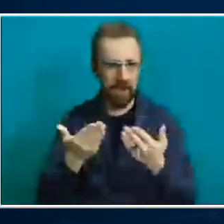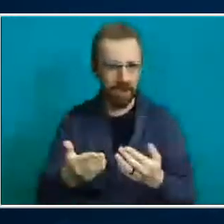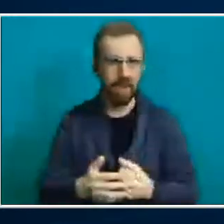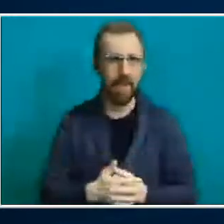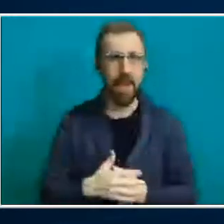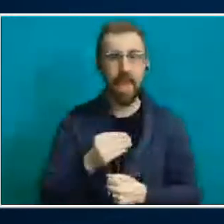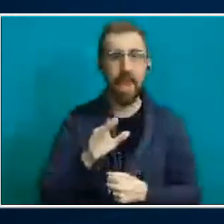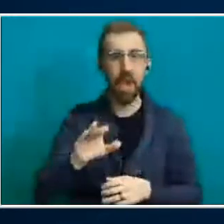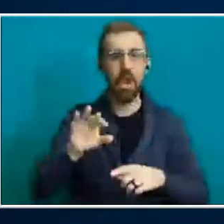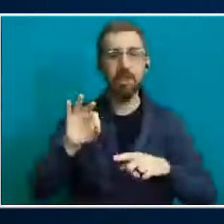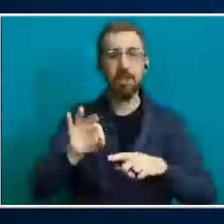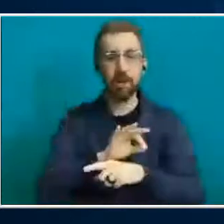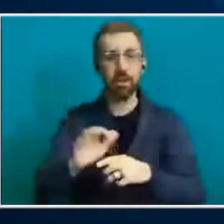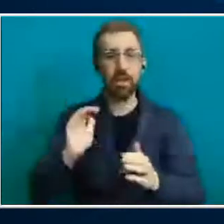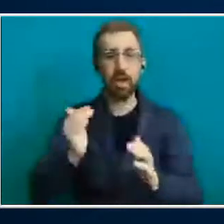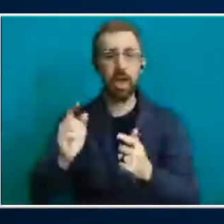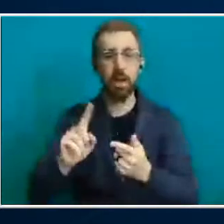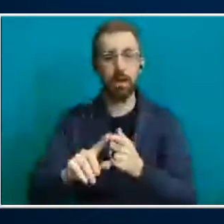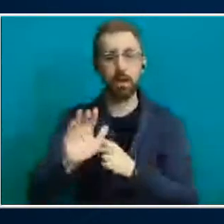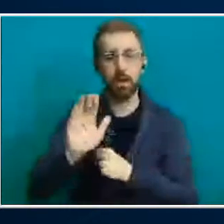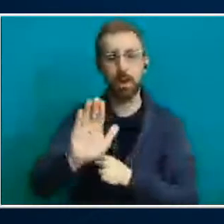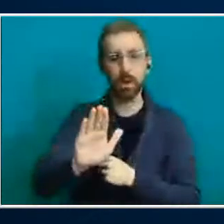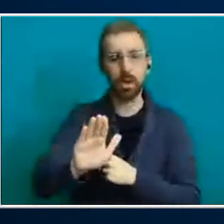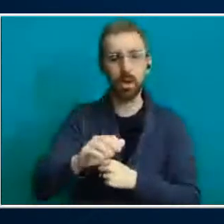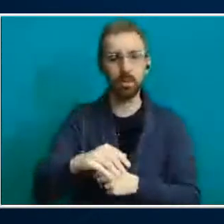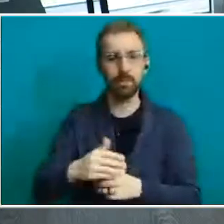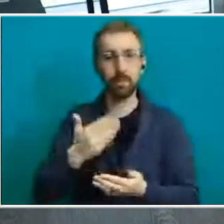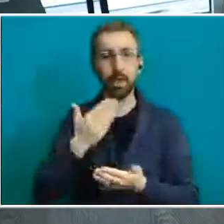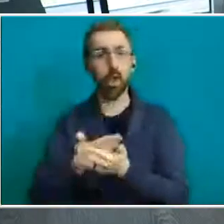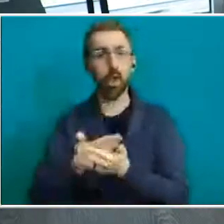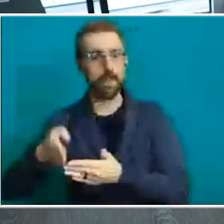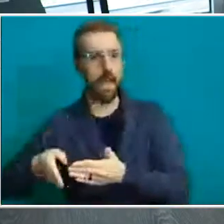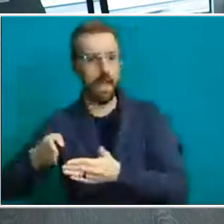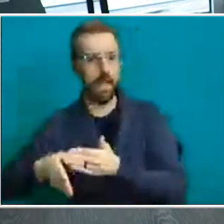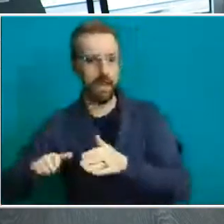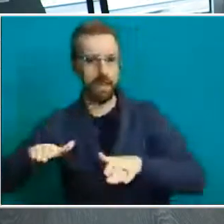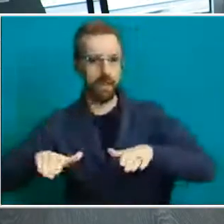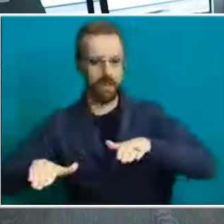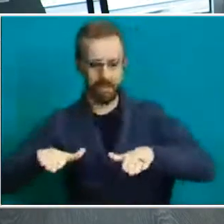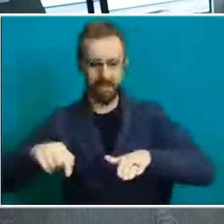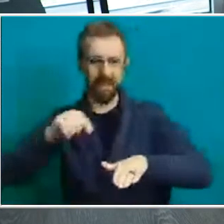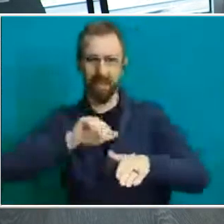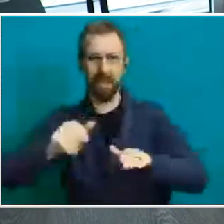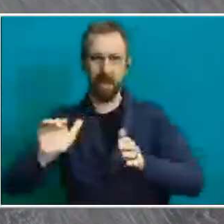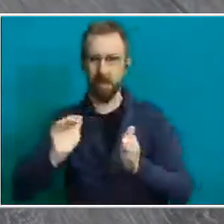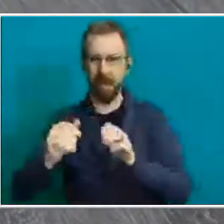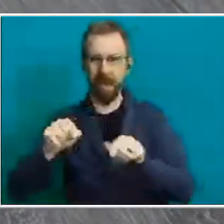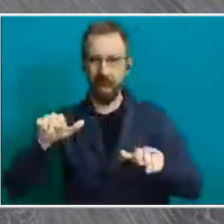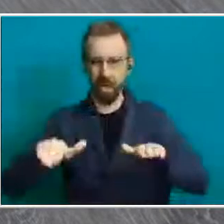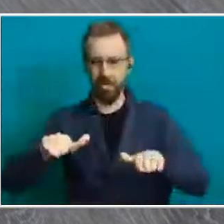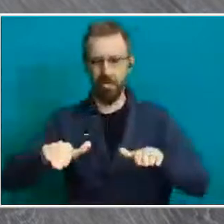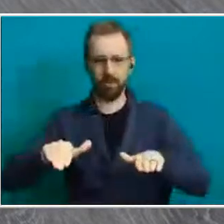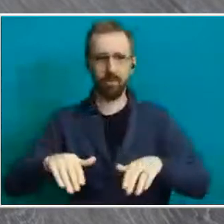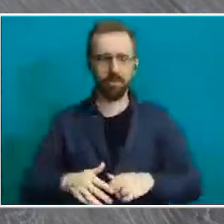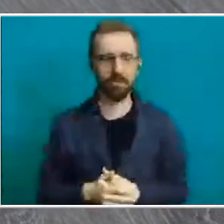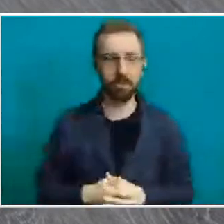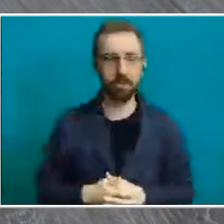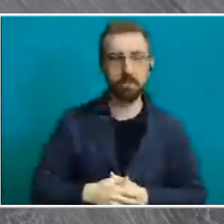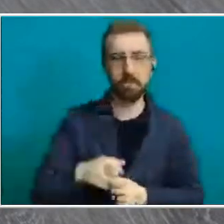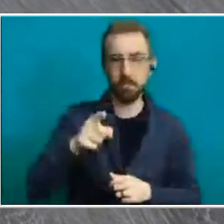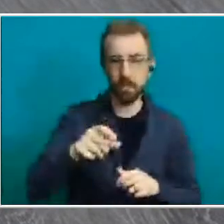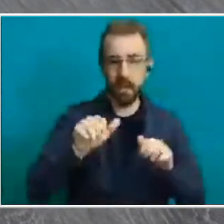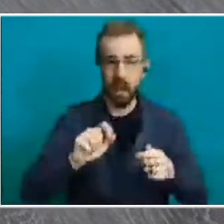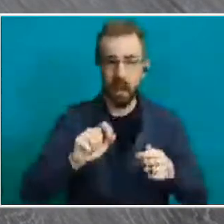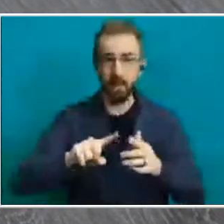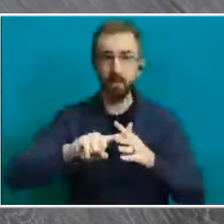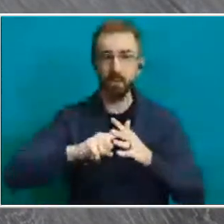compared to her good side, her bilateral side. That's definitely what they would look for. So Logan, have you been able to start working with your soccer